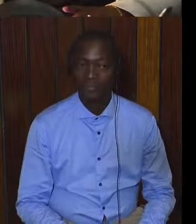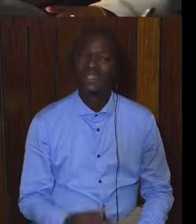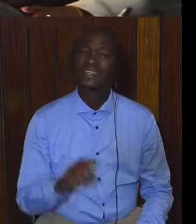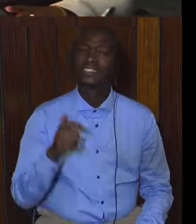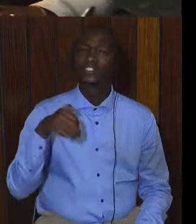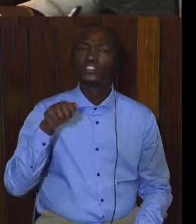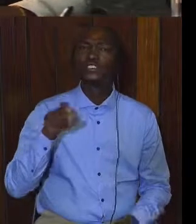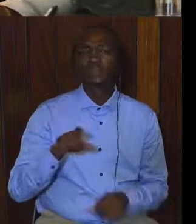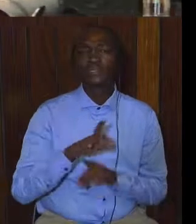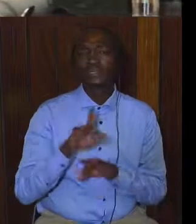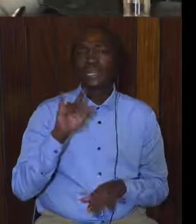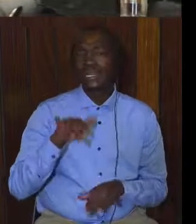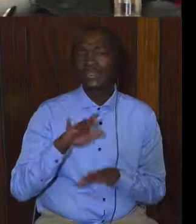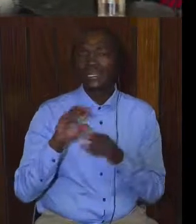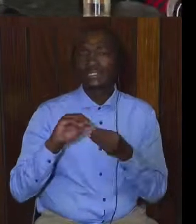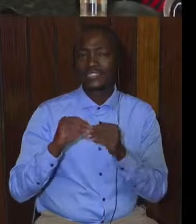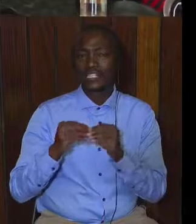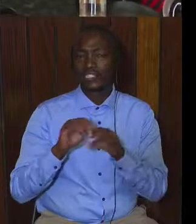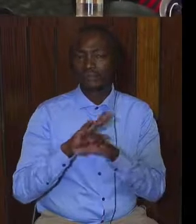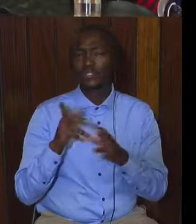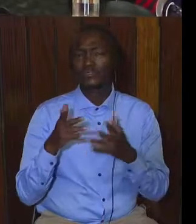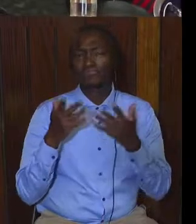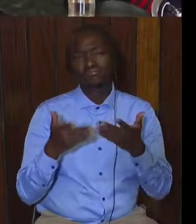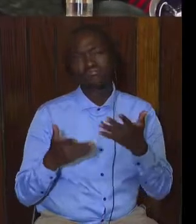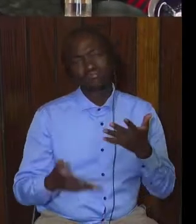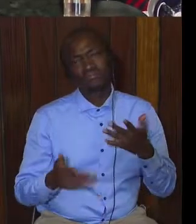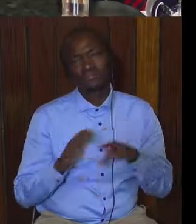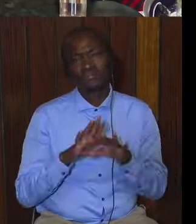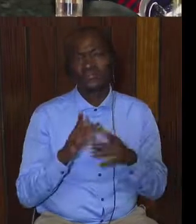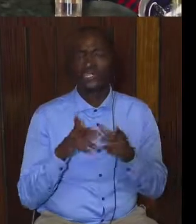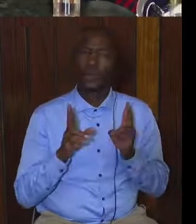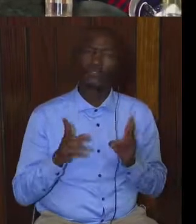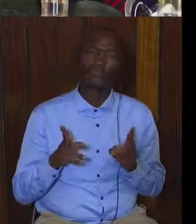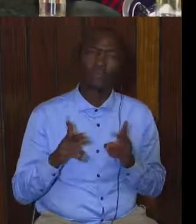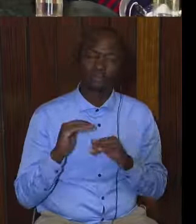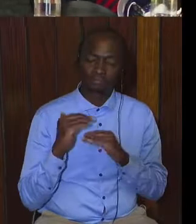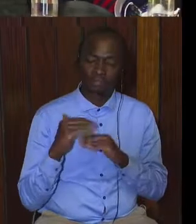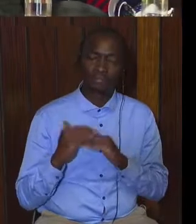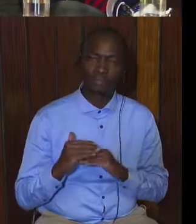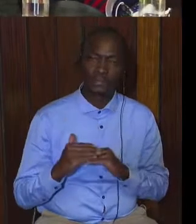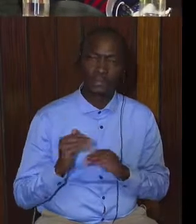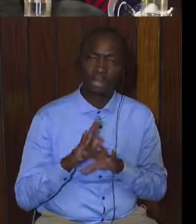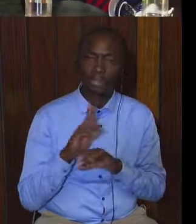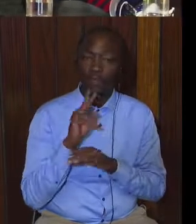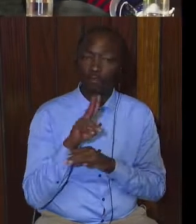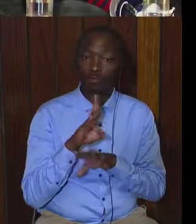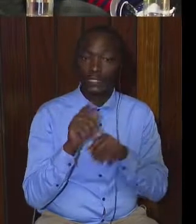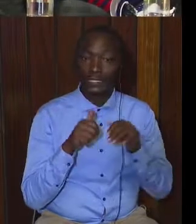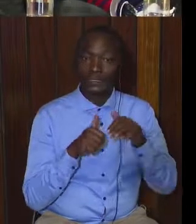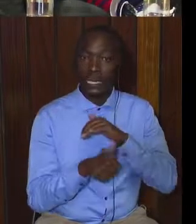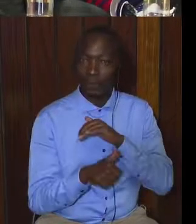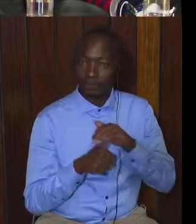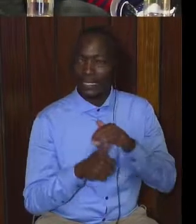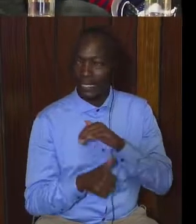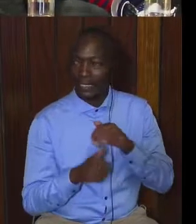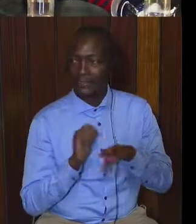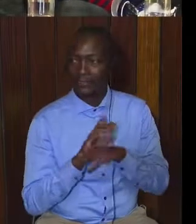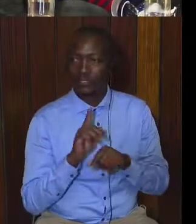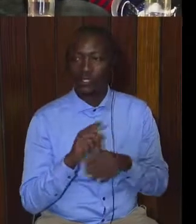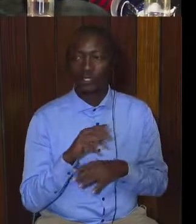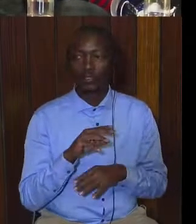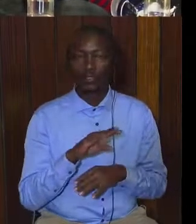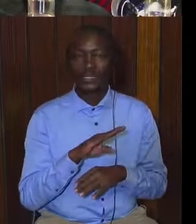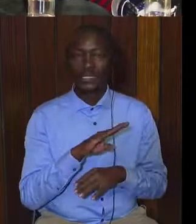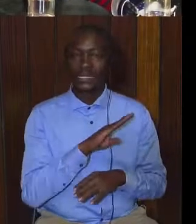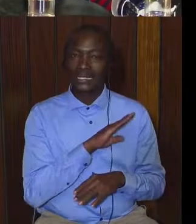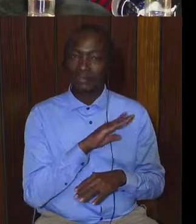the adjustments. You will notice that the adjustments were very minimal. Primarily, you're looking at Gautrain and you're looking at the Military Veterans